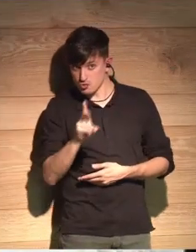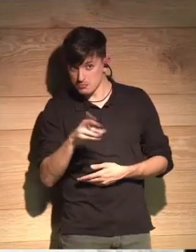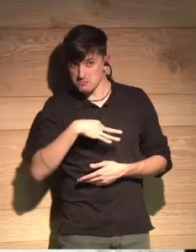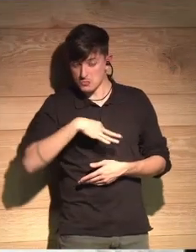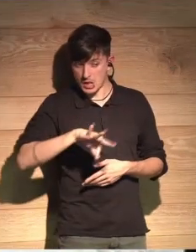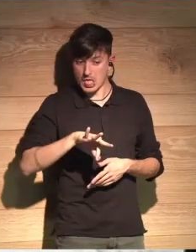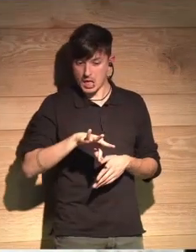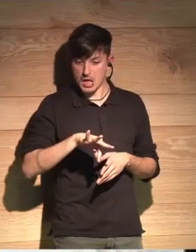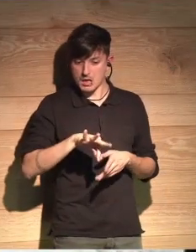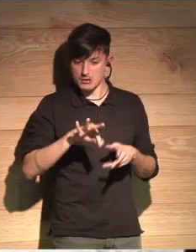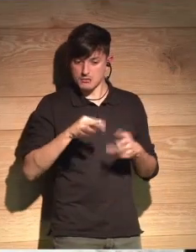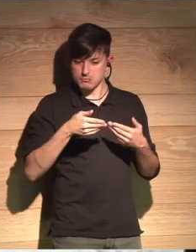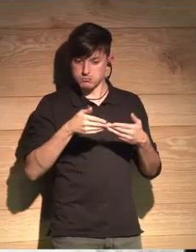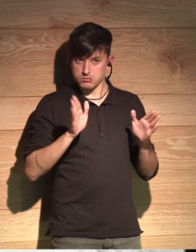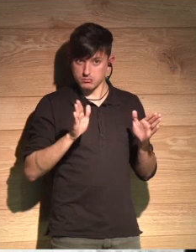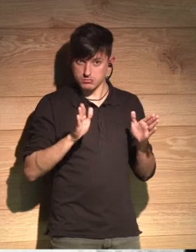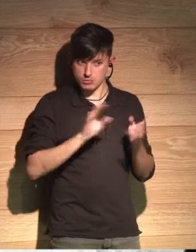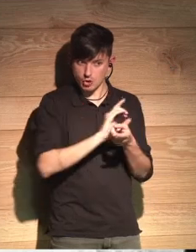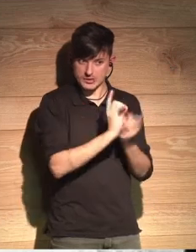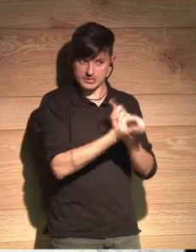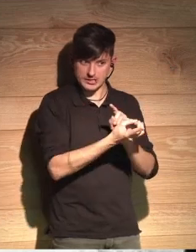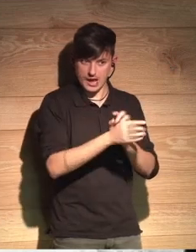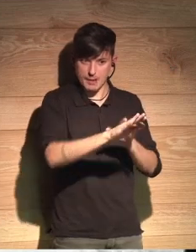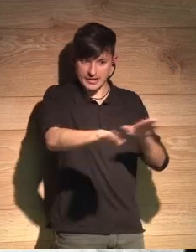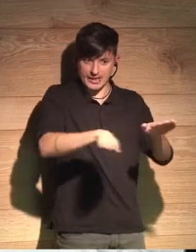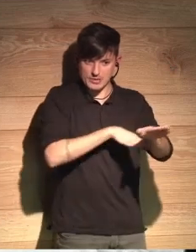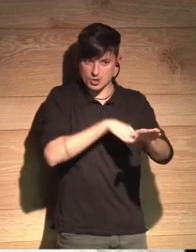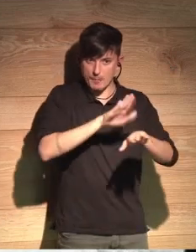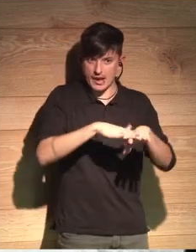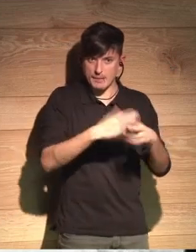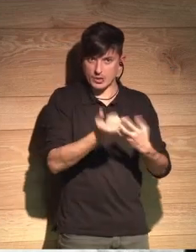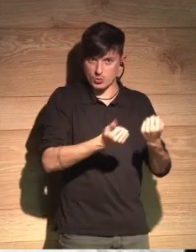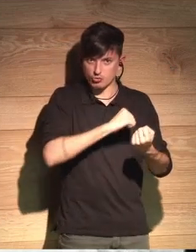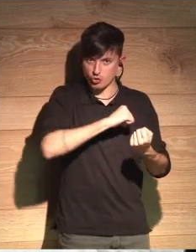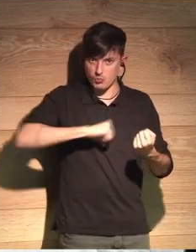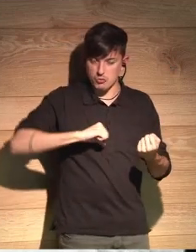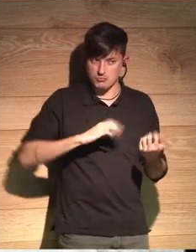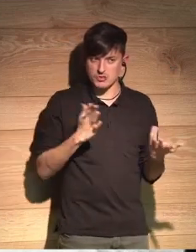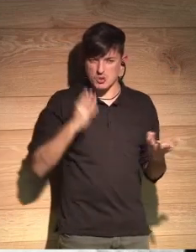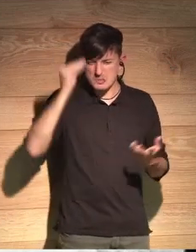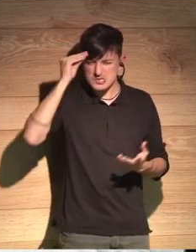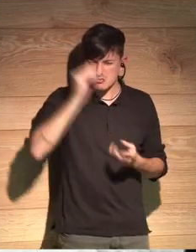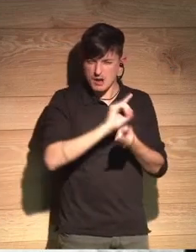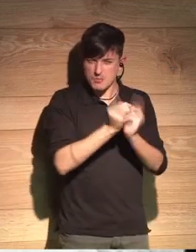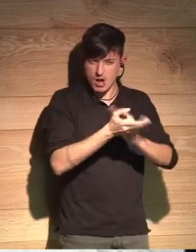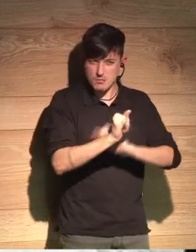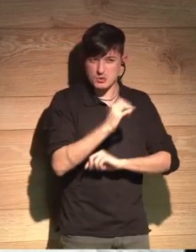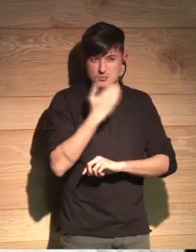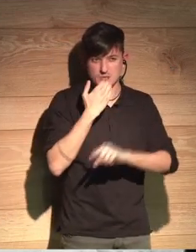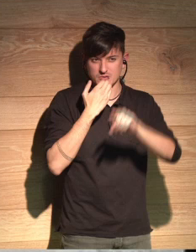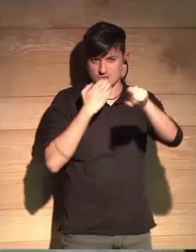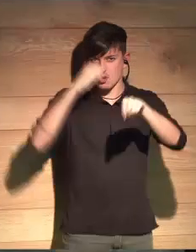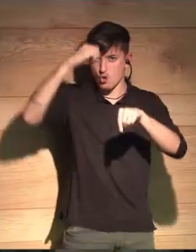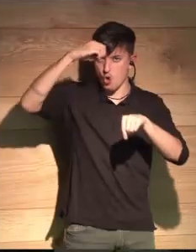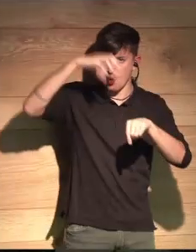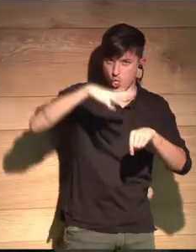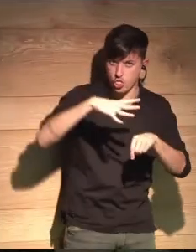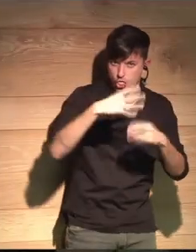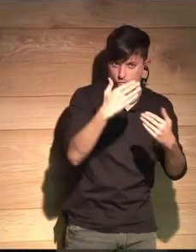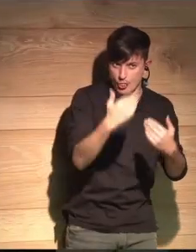when everything might be self-driving, other things might change. For instance, this. That's a well-known traffic light. And traffic lights appear on our roads when